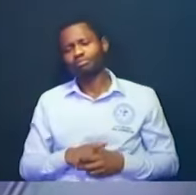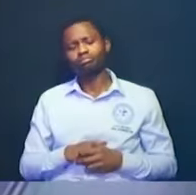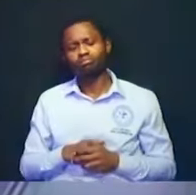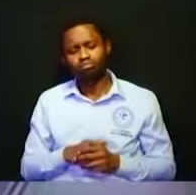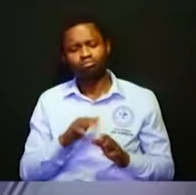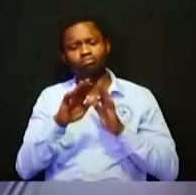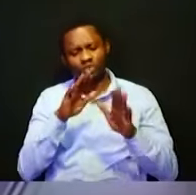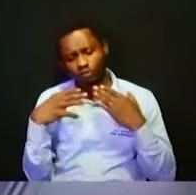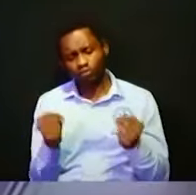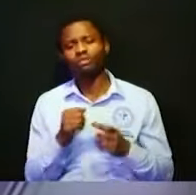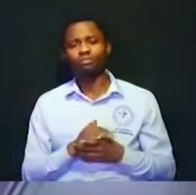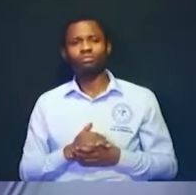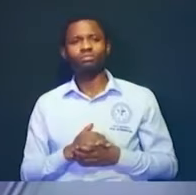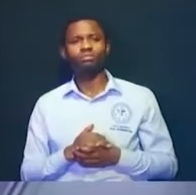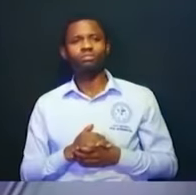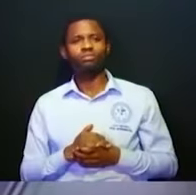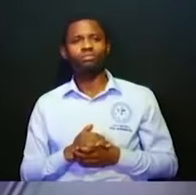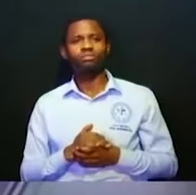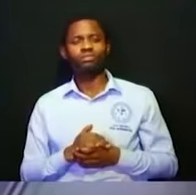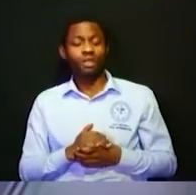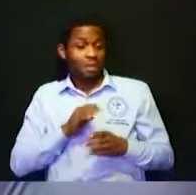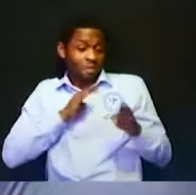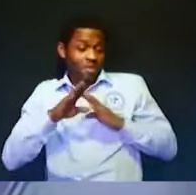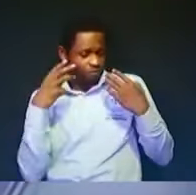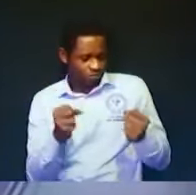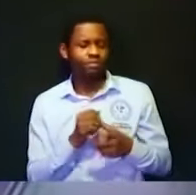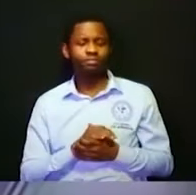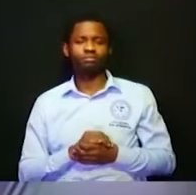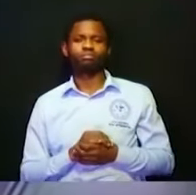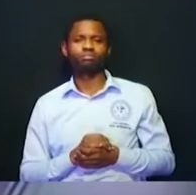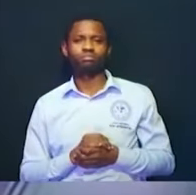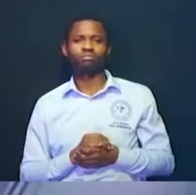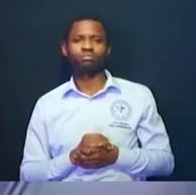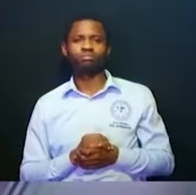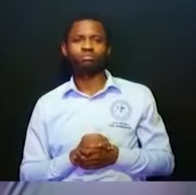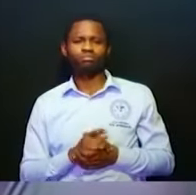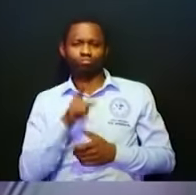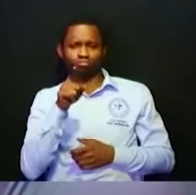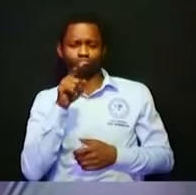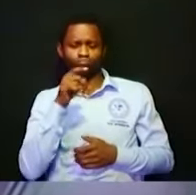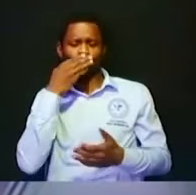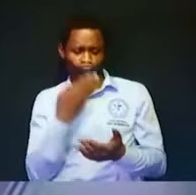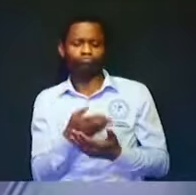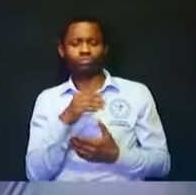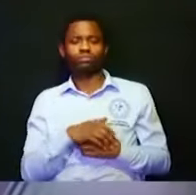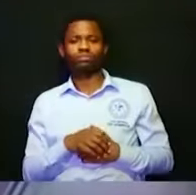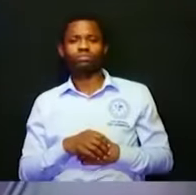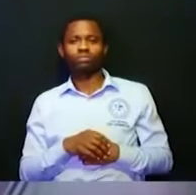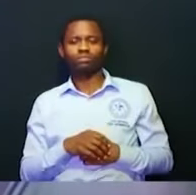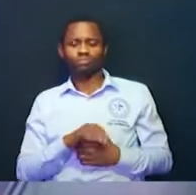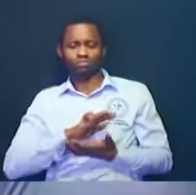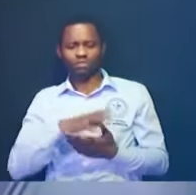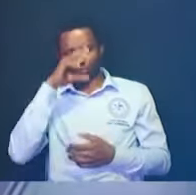Carry yourself well. Hwe ohusu yi papa. Now carry yourself well. Okay. Omodin ahwe ohu yi. Be noble. You be out do huni. And